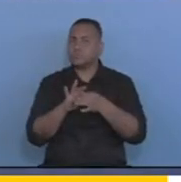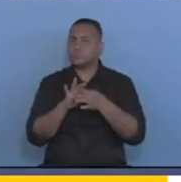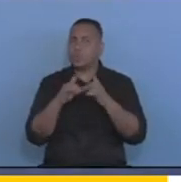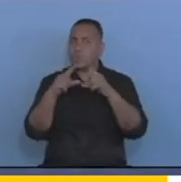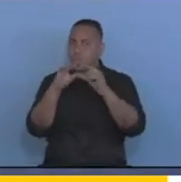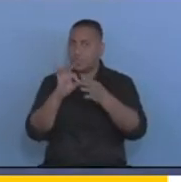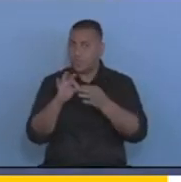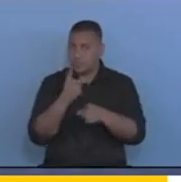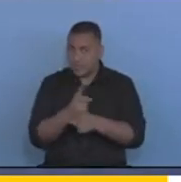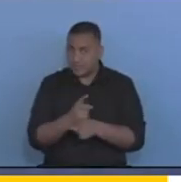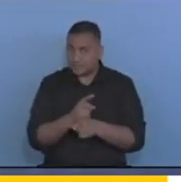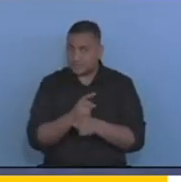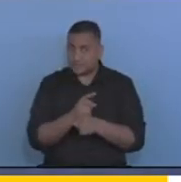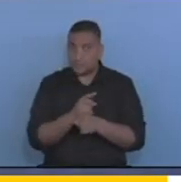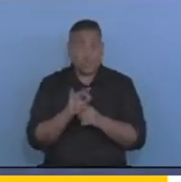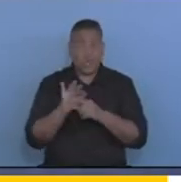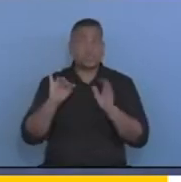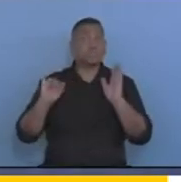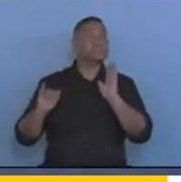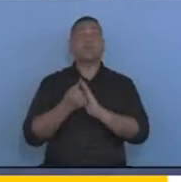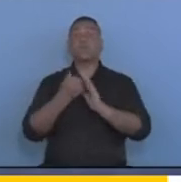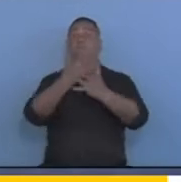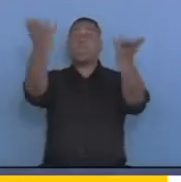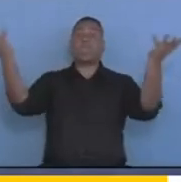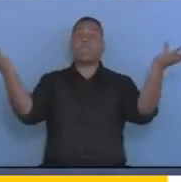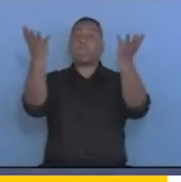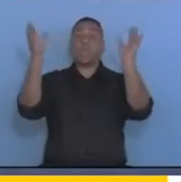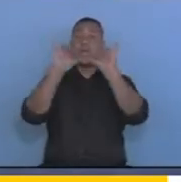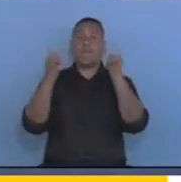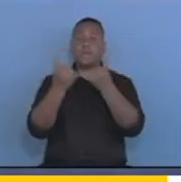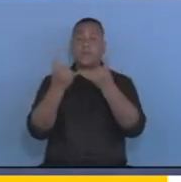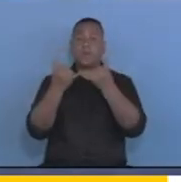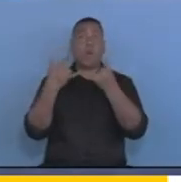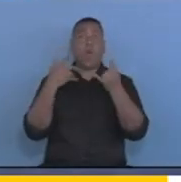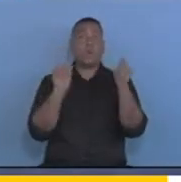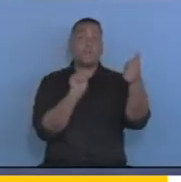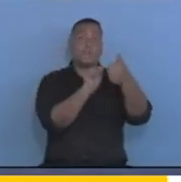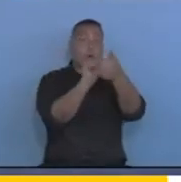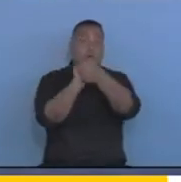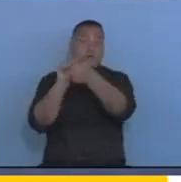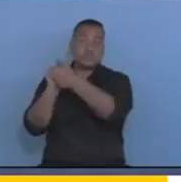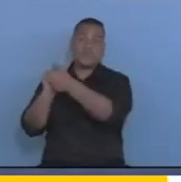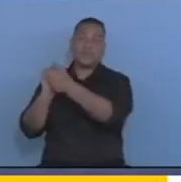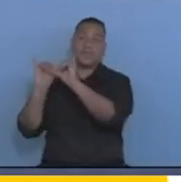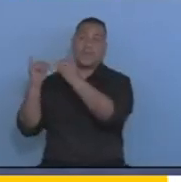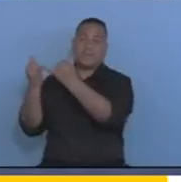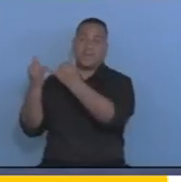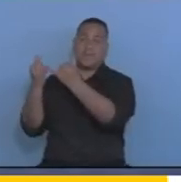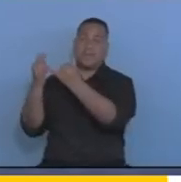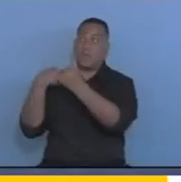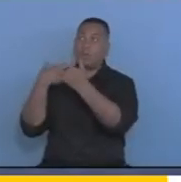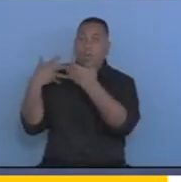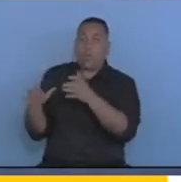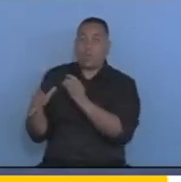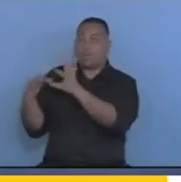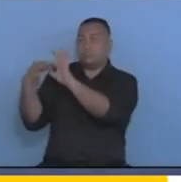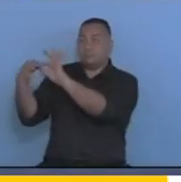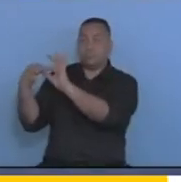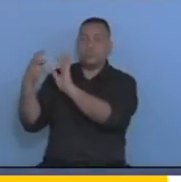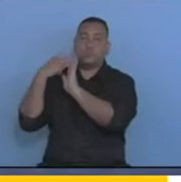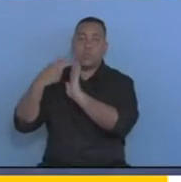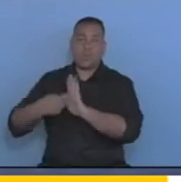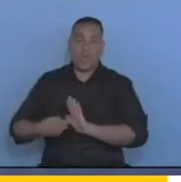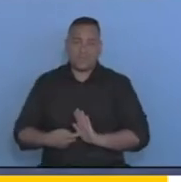only companies that we are linked up with, but we get also requests from other companies. Oh wow! That wants to